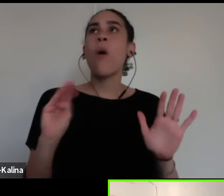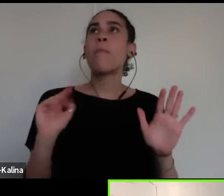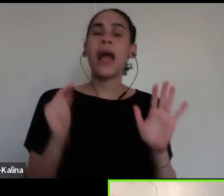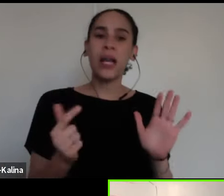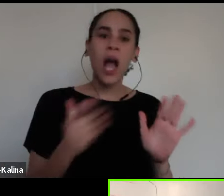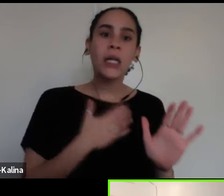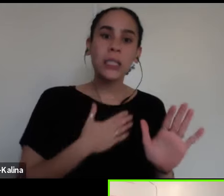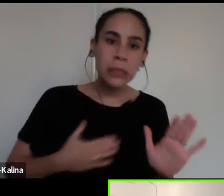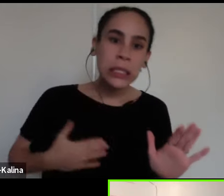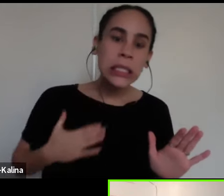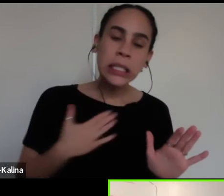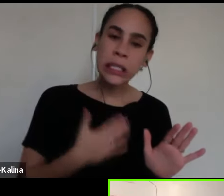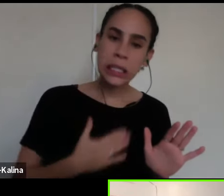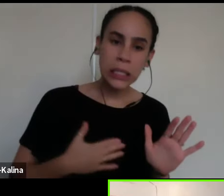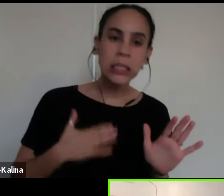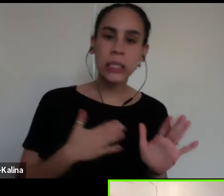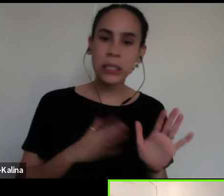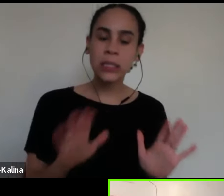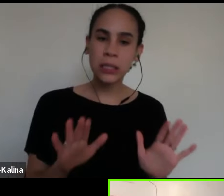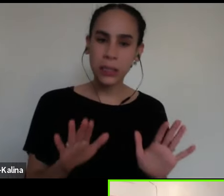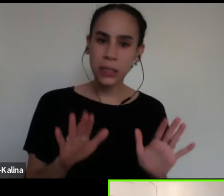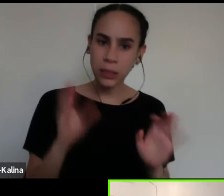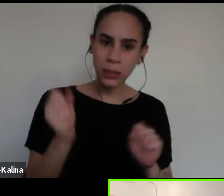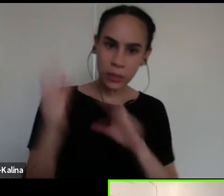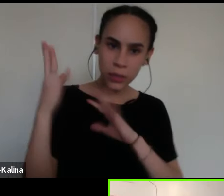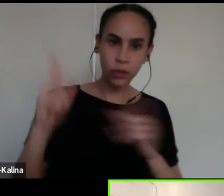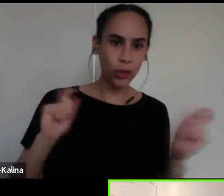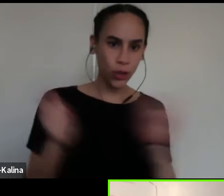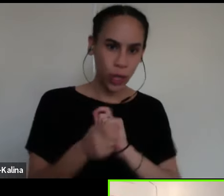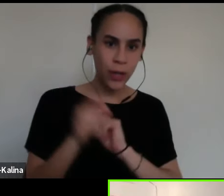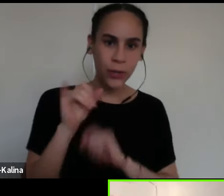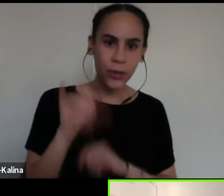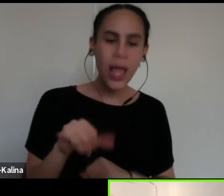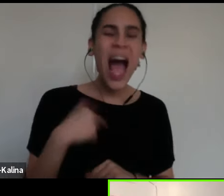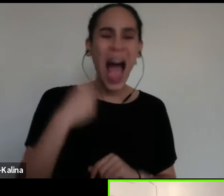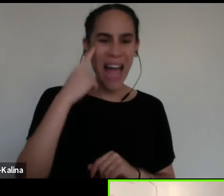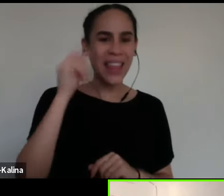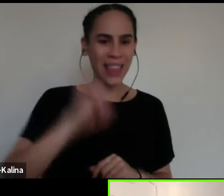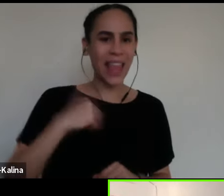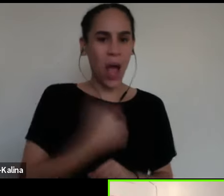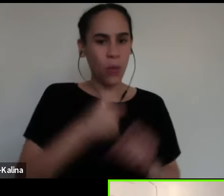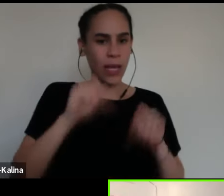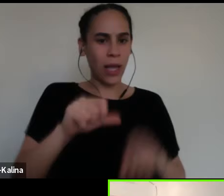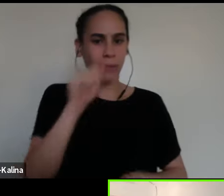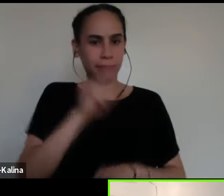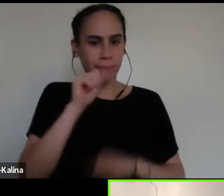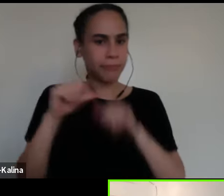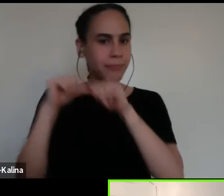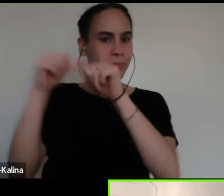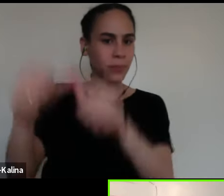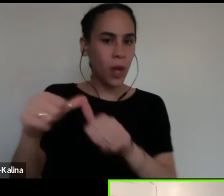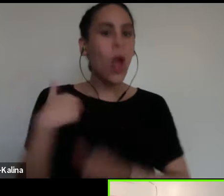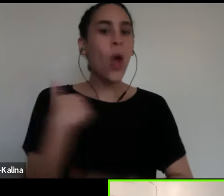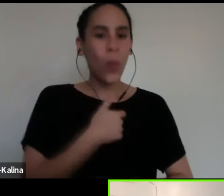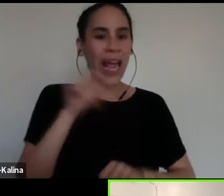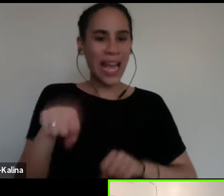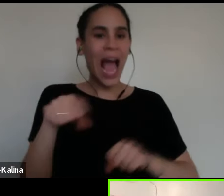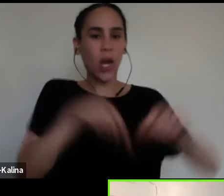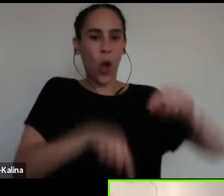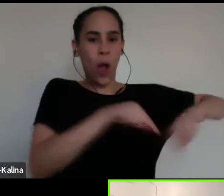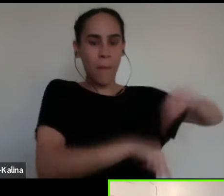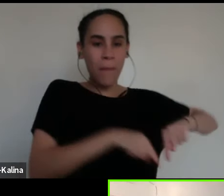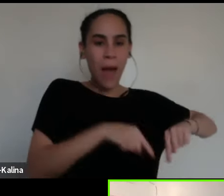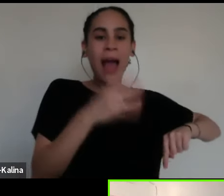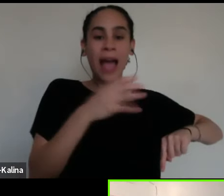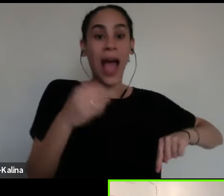please? And I think that will see us through. We can go back, and I'm using several layers of